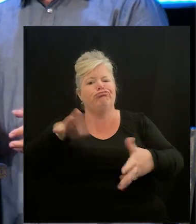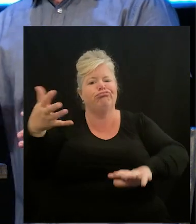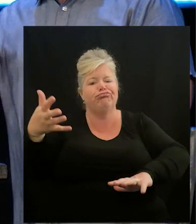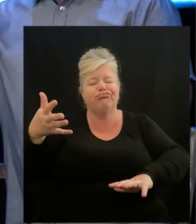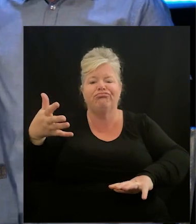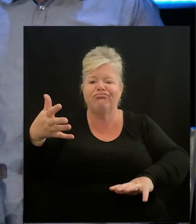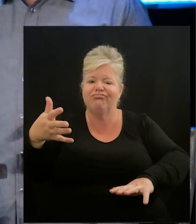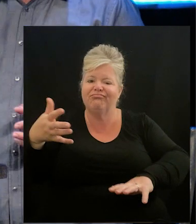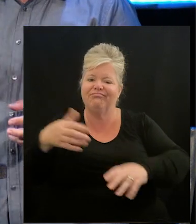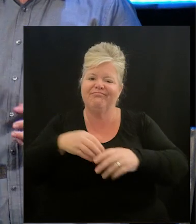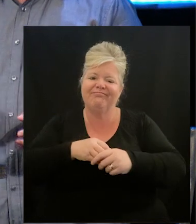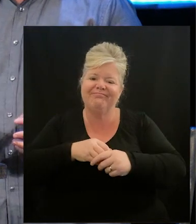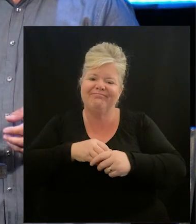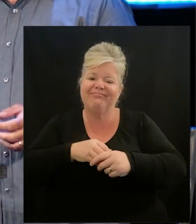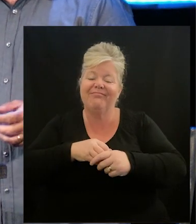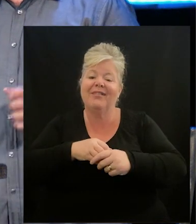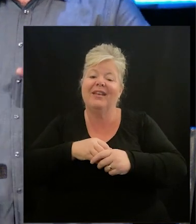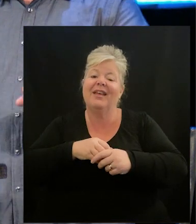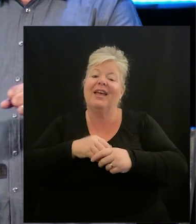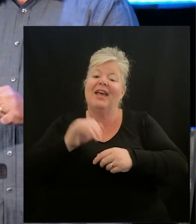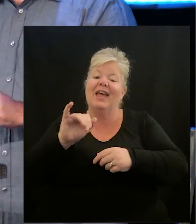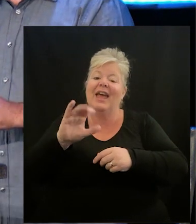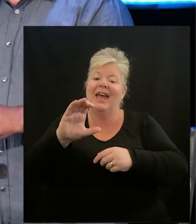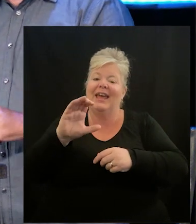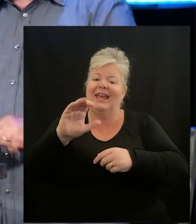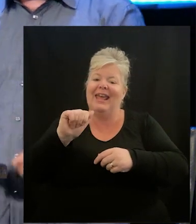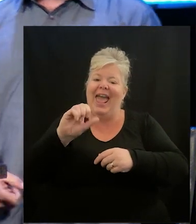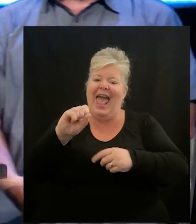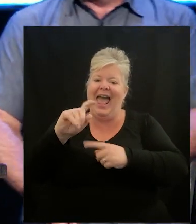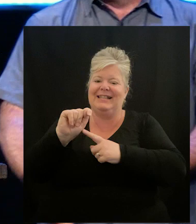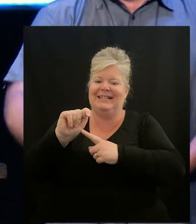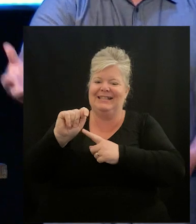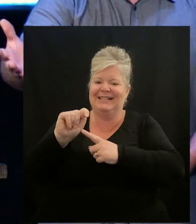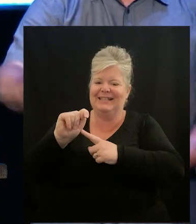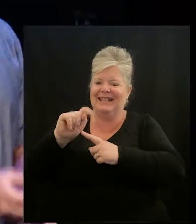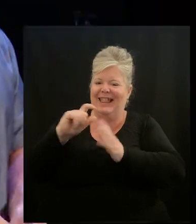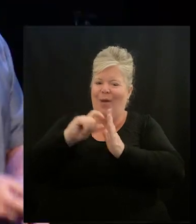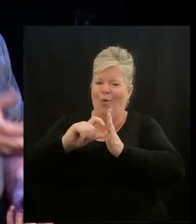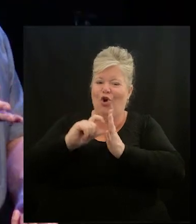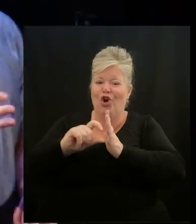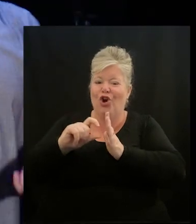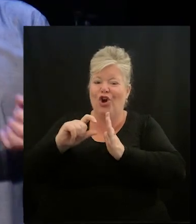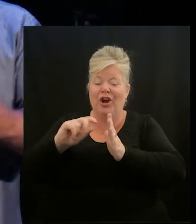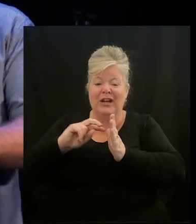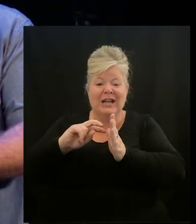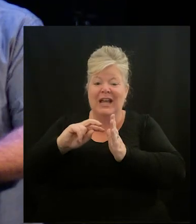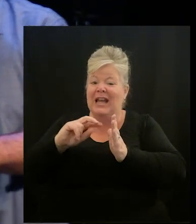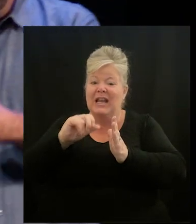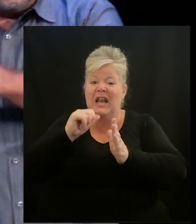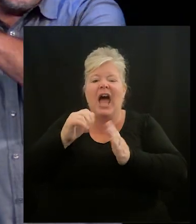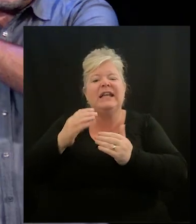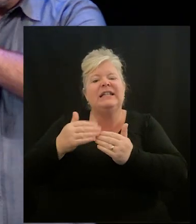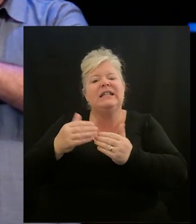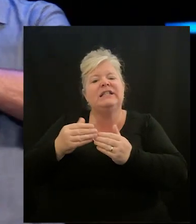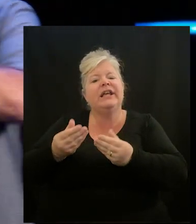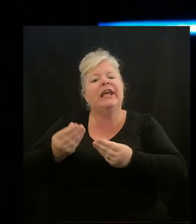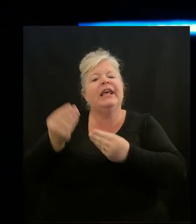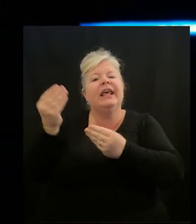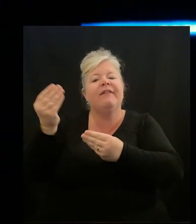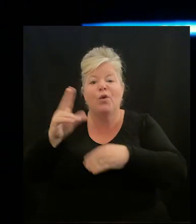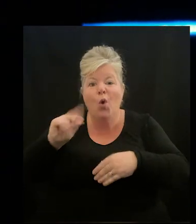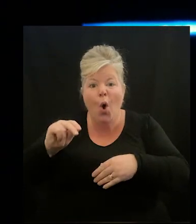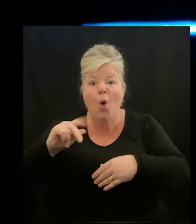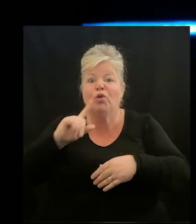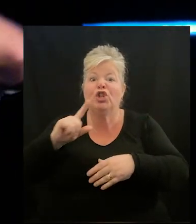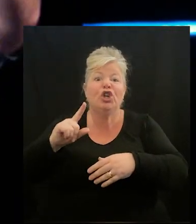Hebrew word for cast means to hurl or to throw. It's not just to toss it gently at God. It's to say, you know what? This thing is too